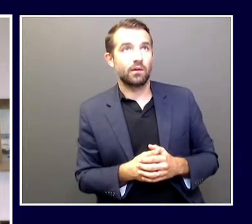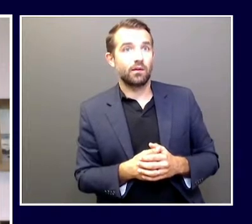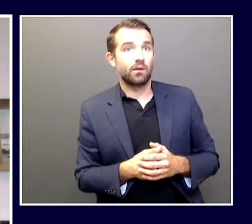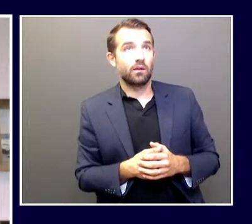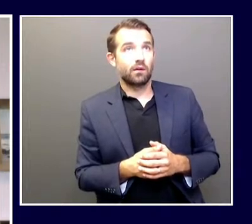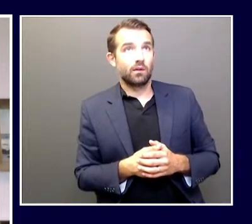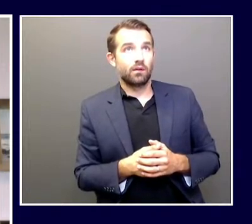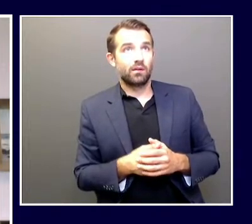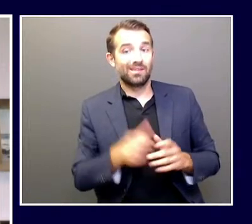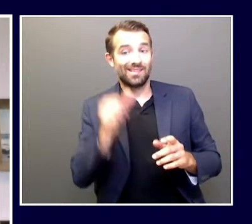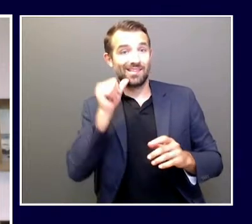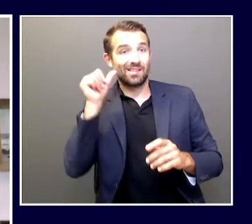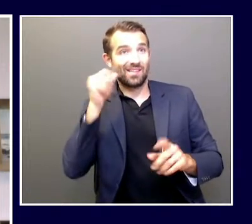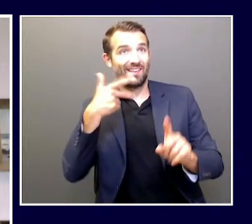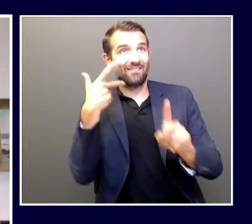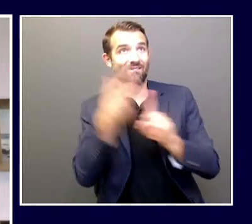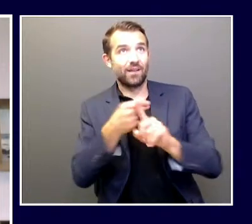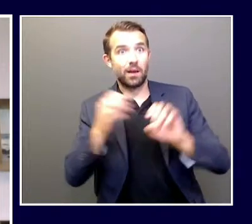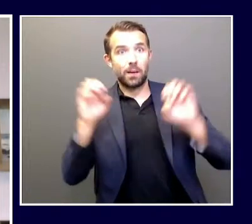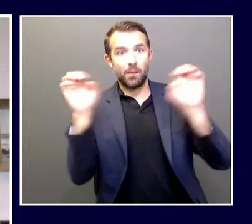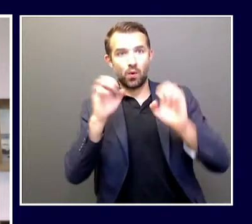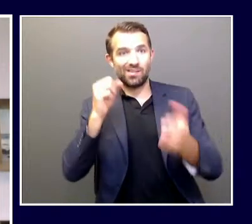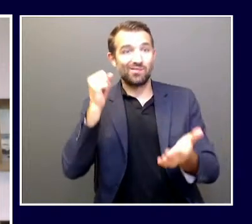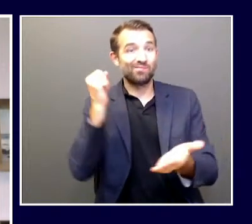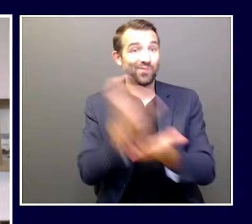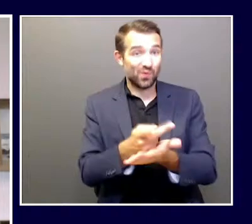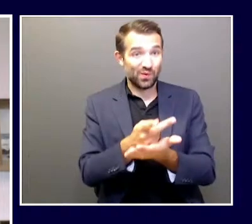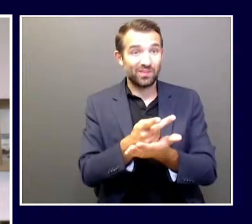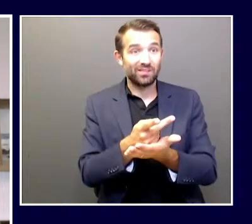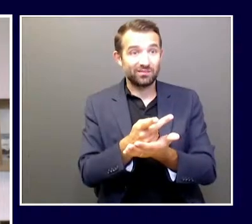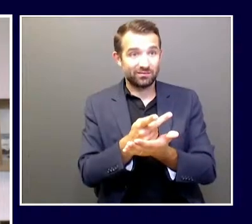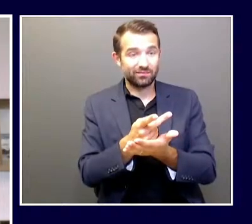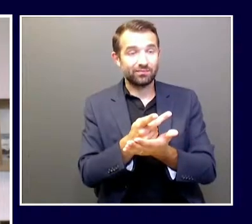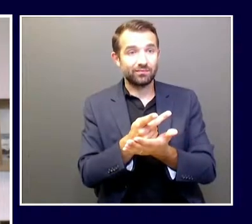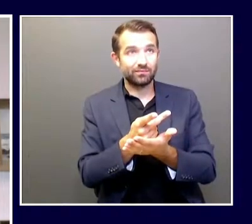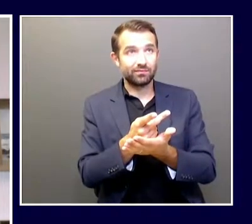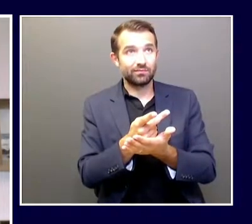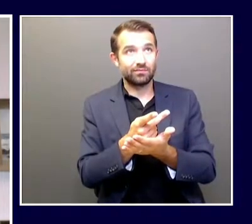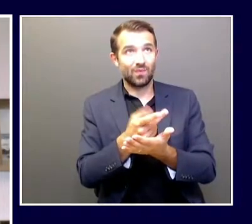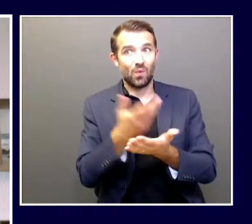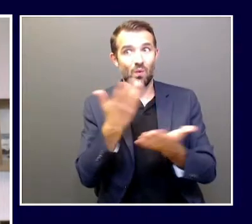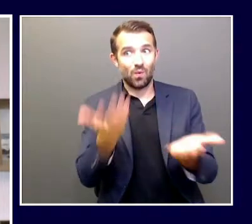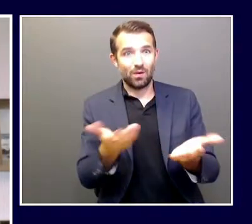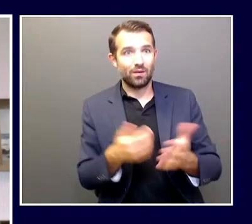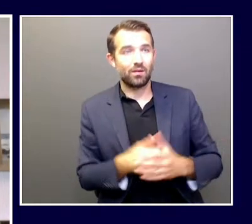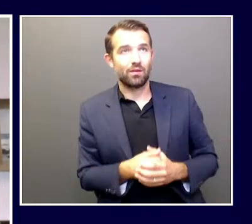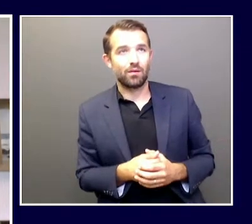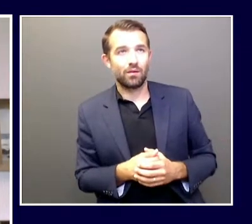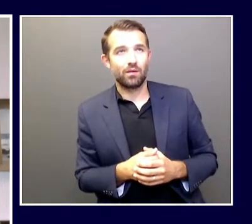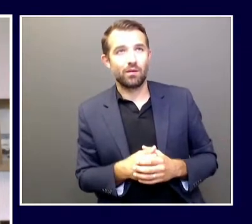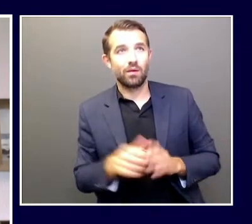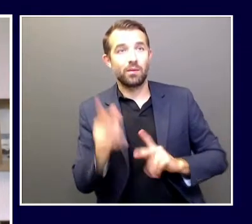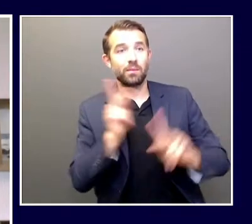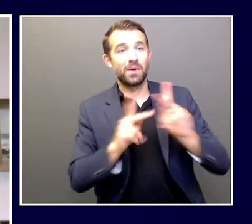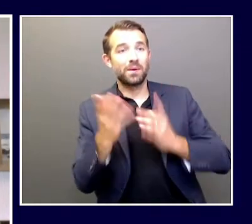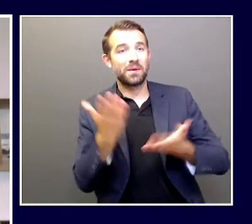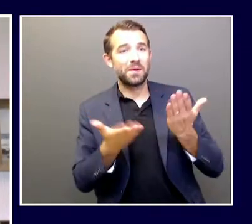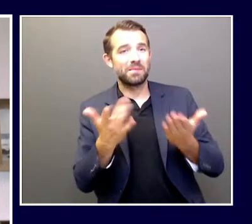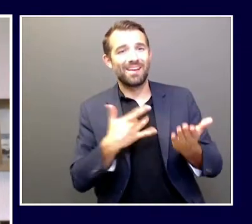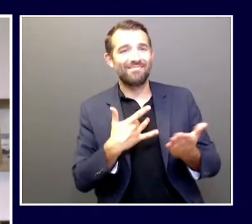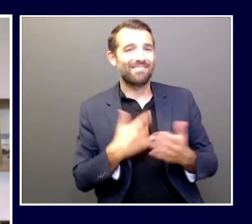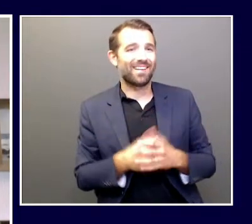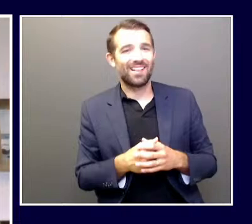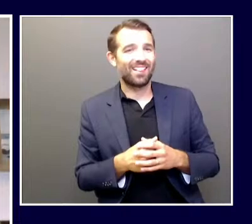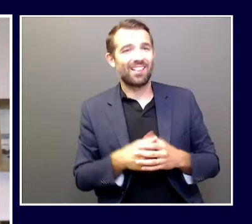It can't be that they are outright opposed to vaccinations or medical tests, because again, those have existed for healthcare